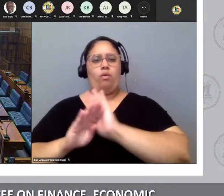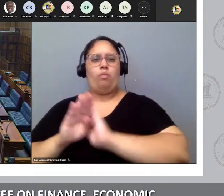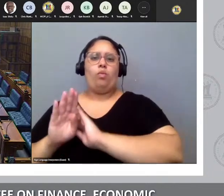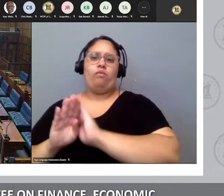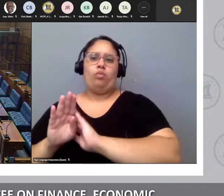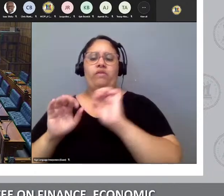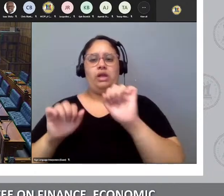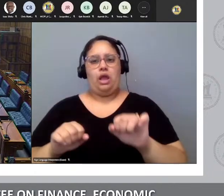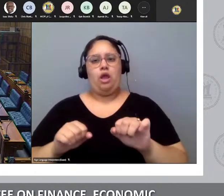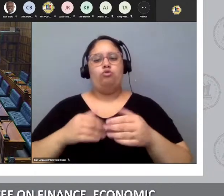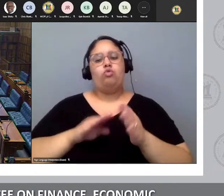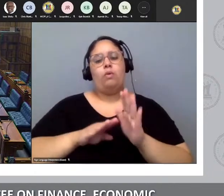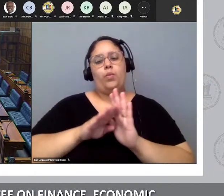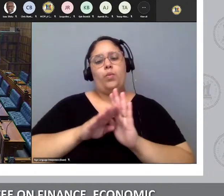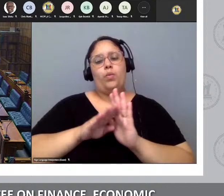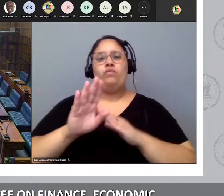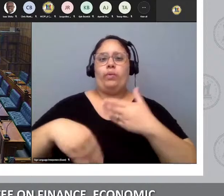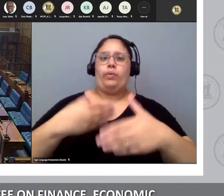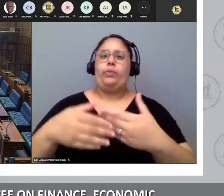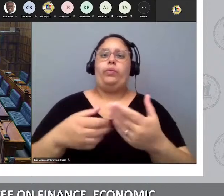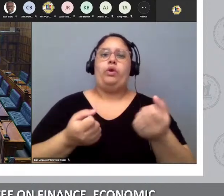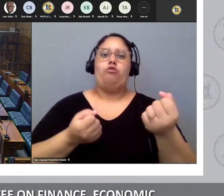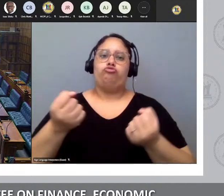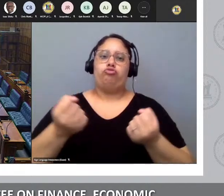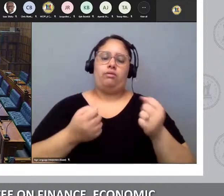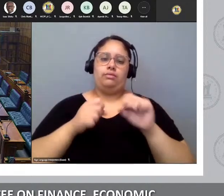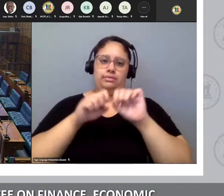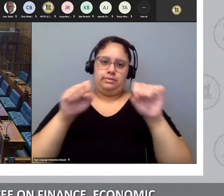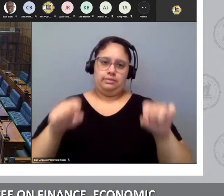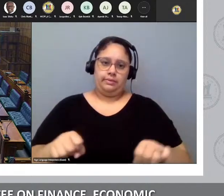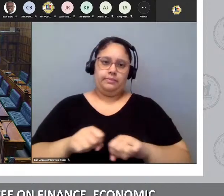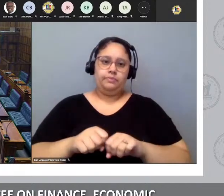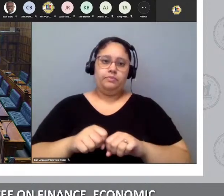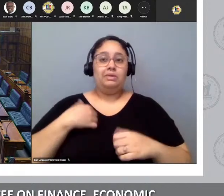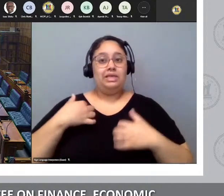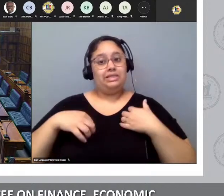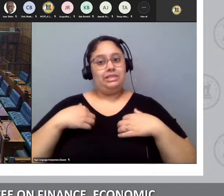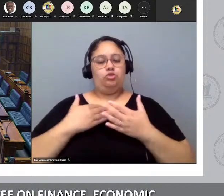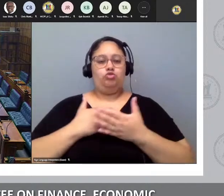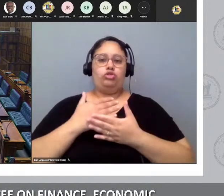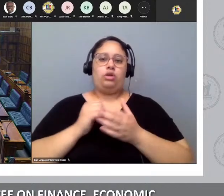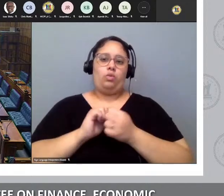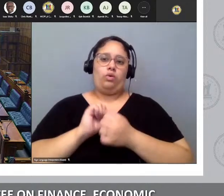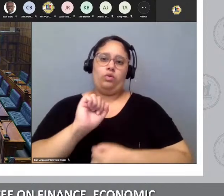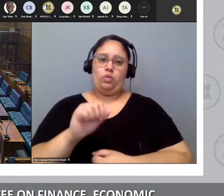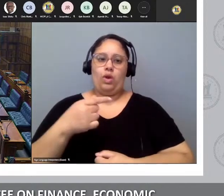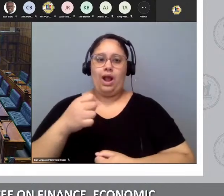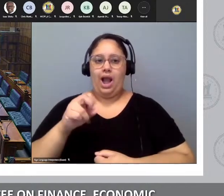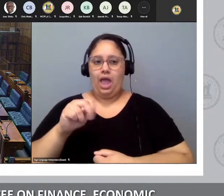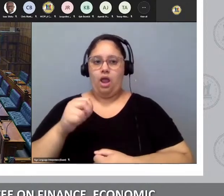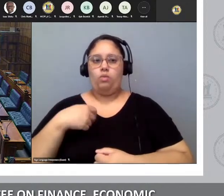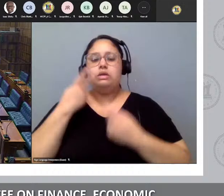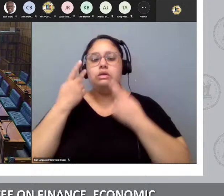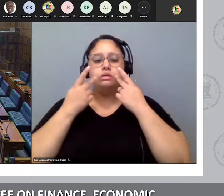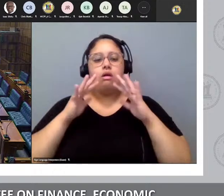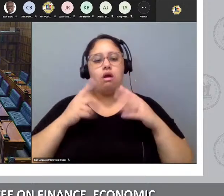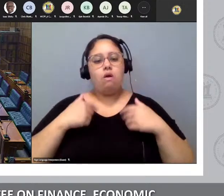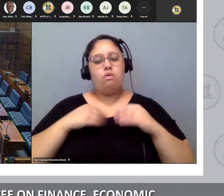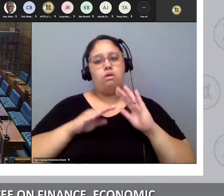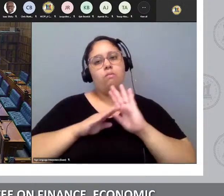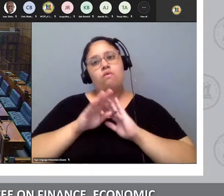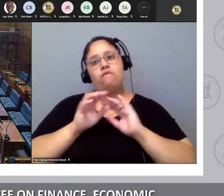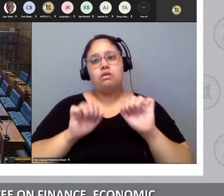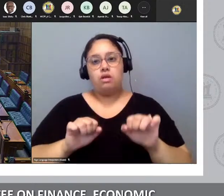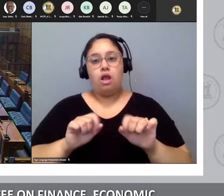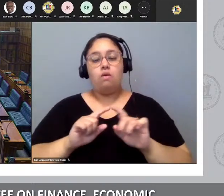the system um so I'm I'm I'm quite excited to share it with you Glenn so that we can see how we can move